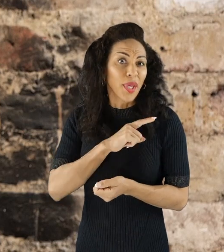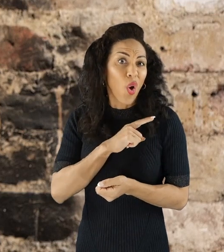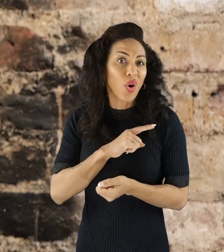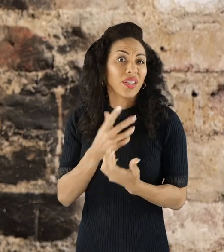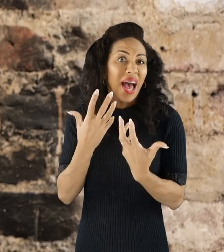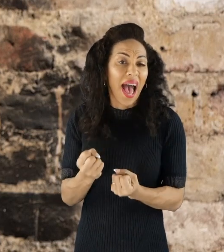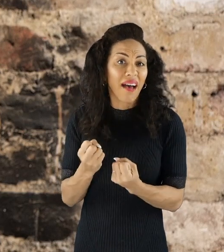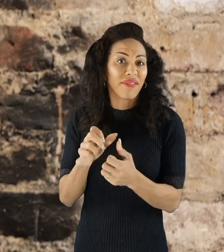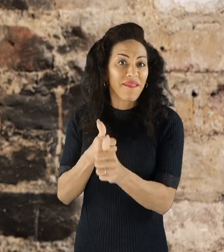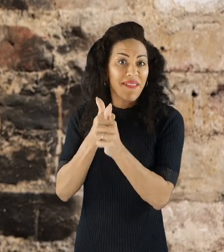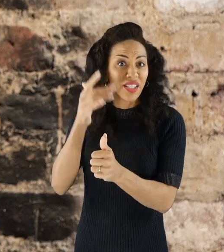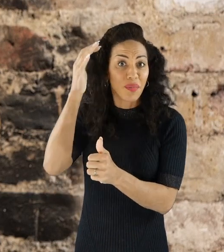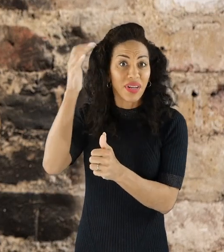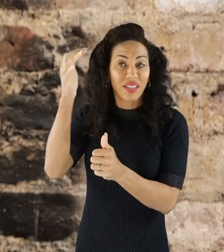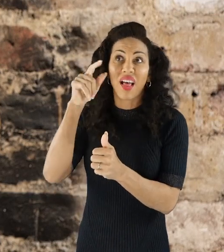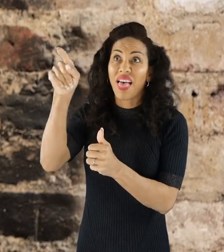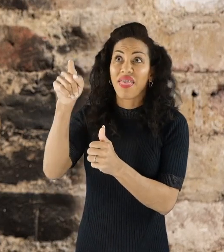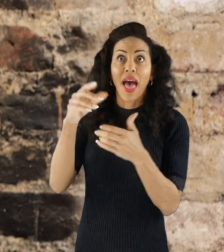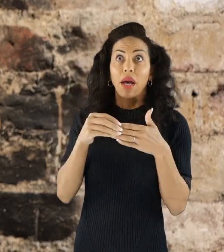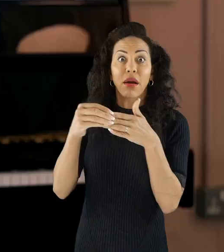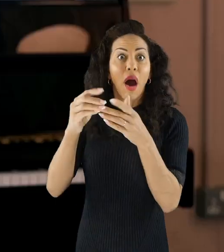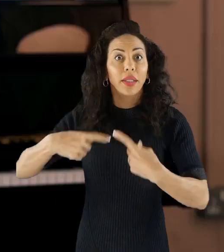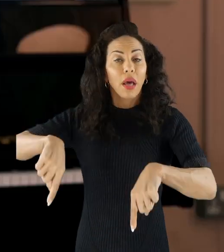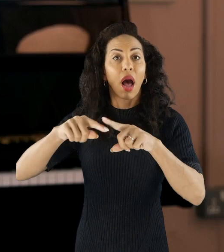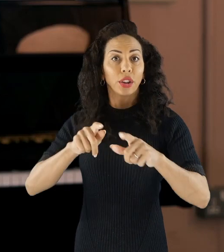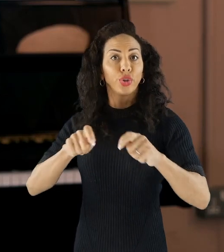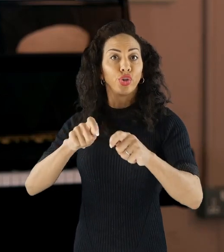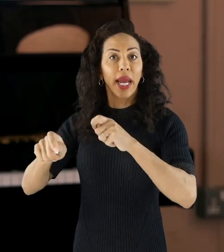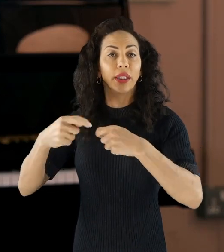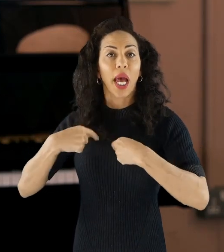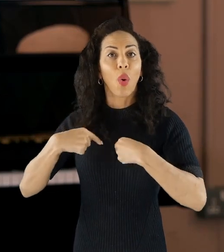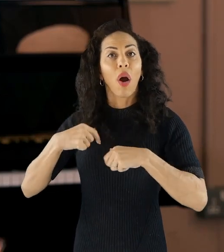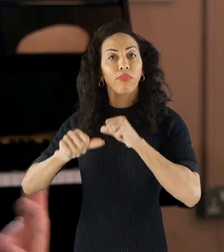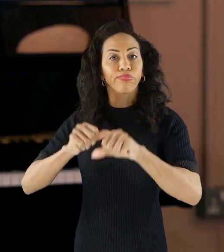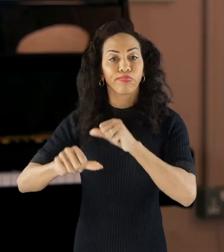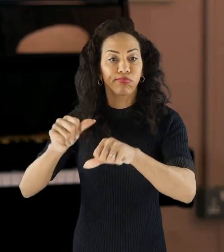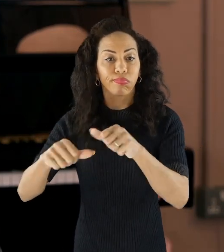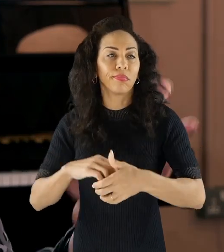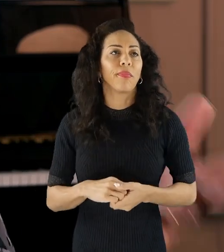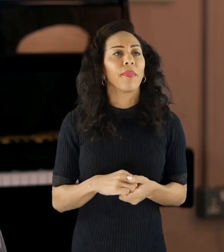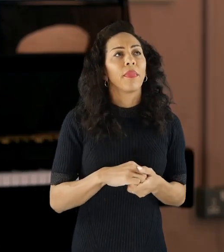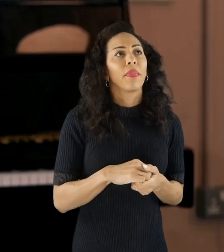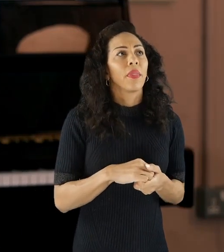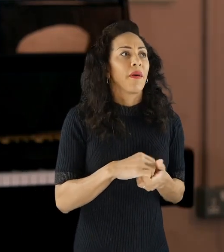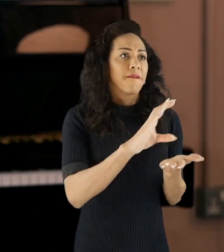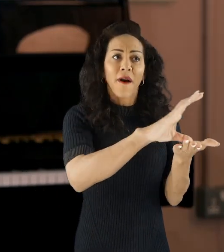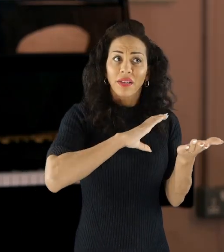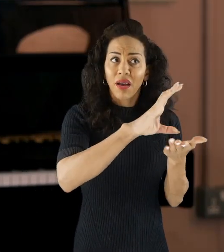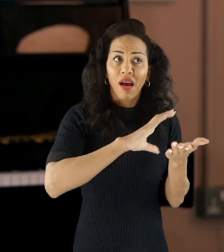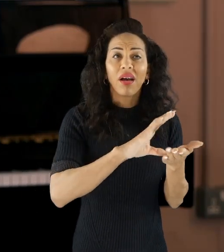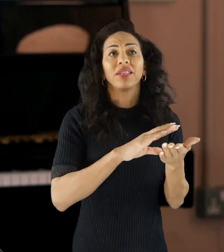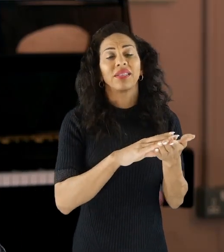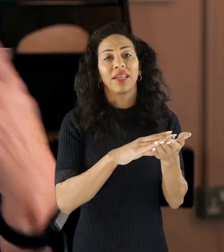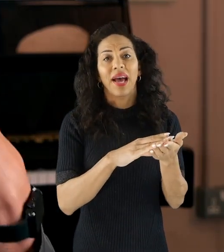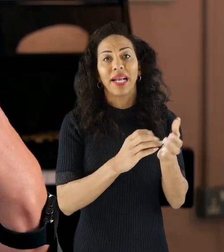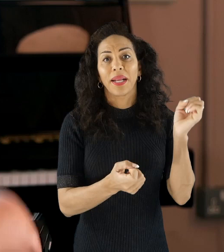a guiding light for us. The way that we then talk to our funders and our stakeholders and our board